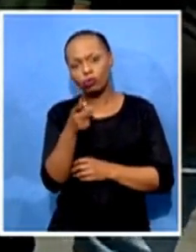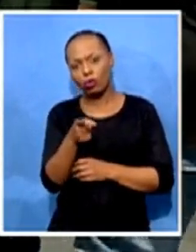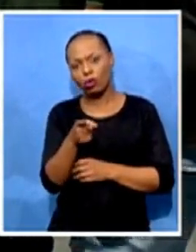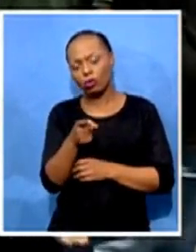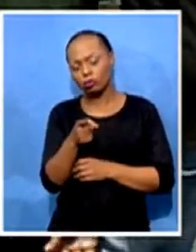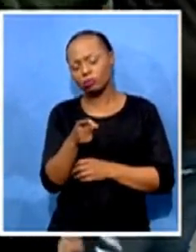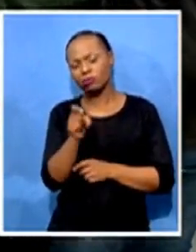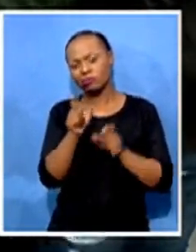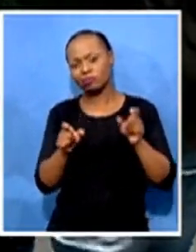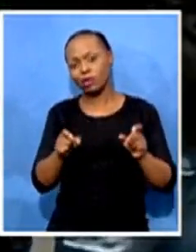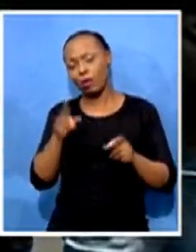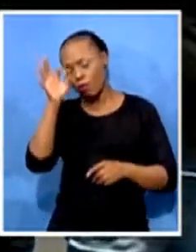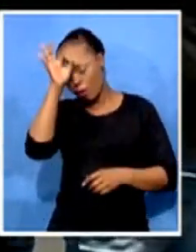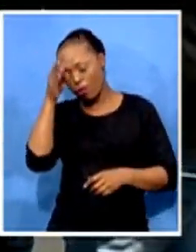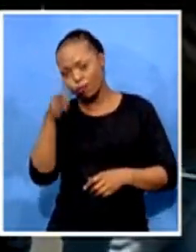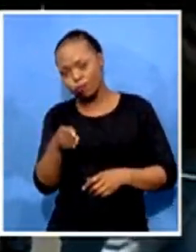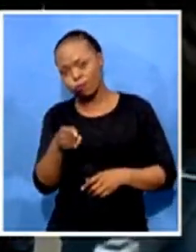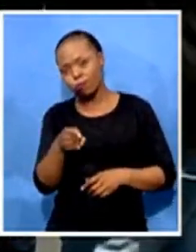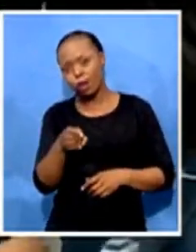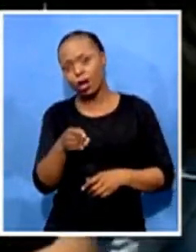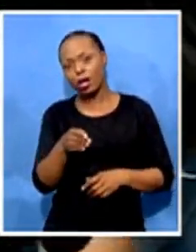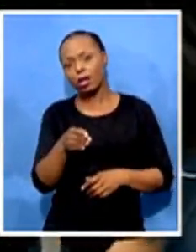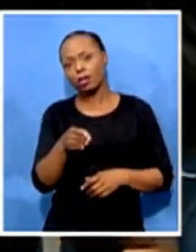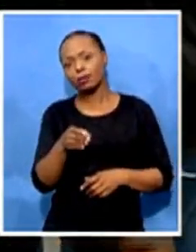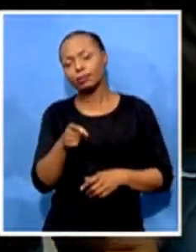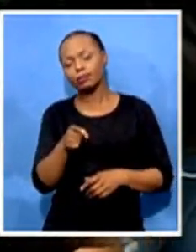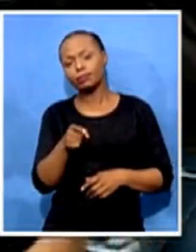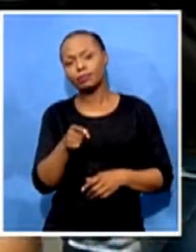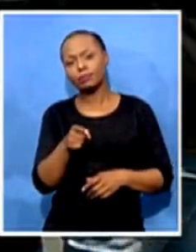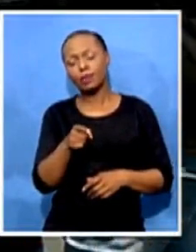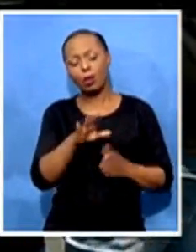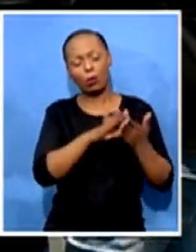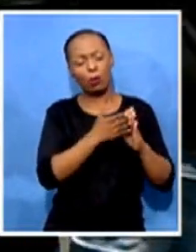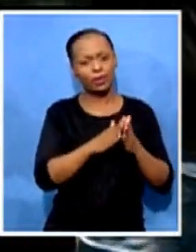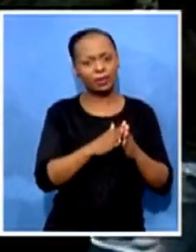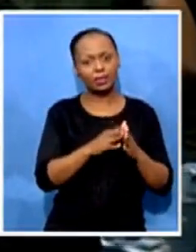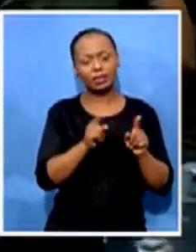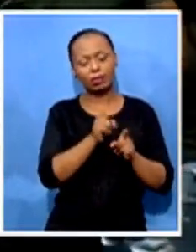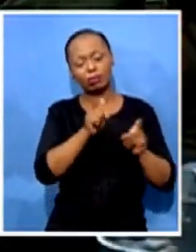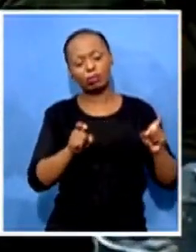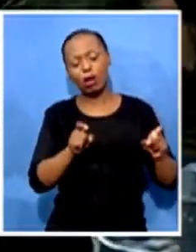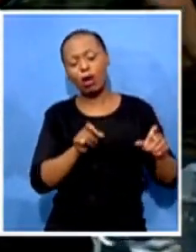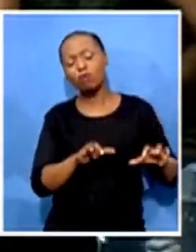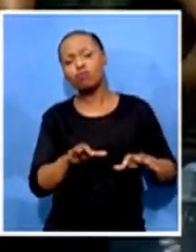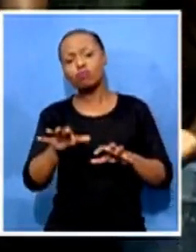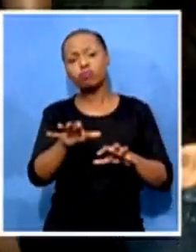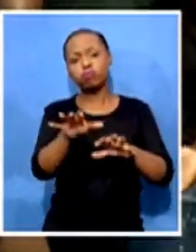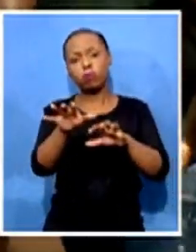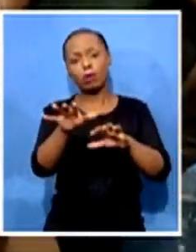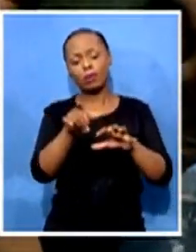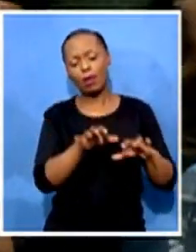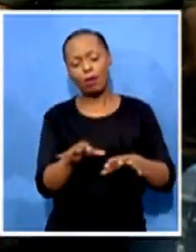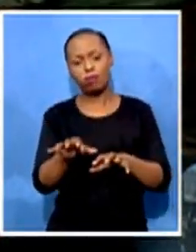large, residents as well as this group of protesters have been kept away from each other, and that of course in